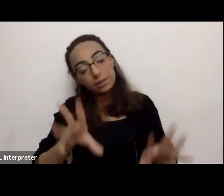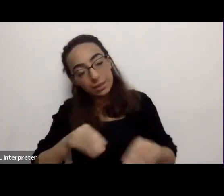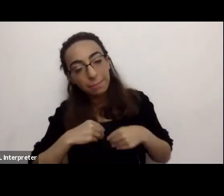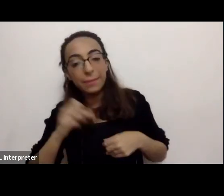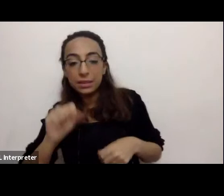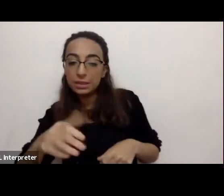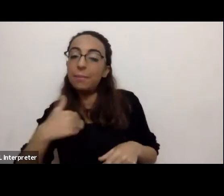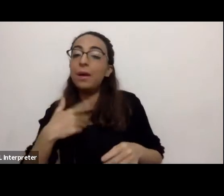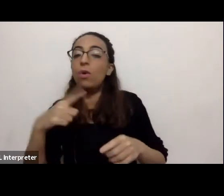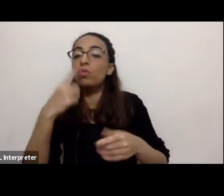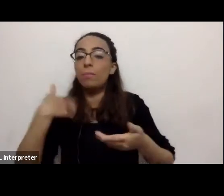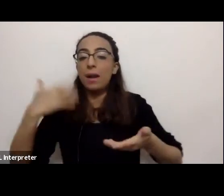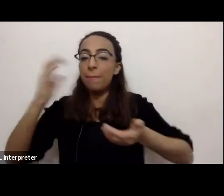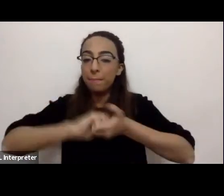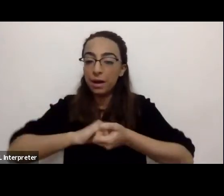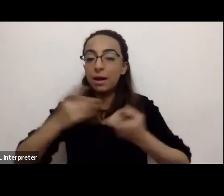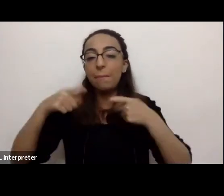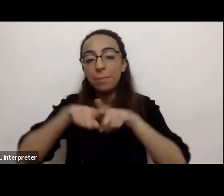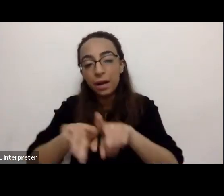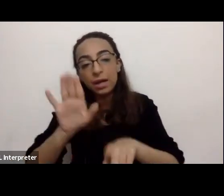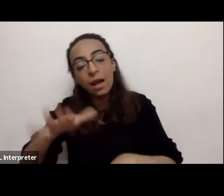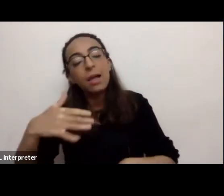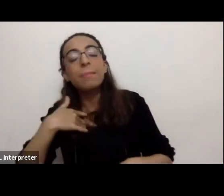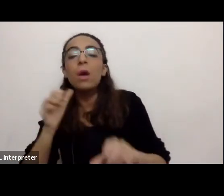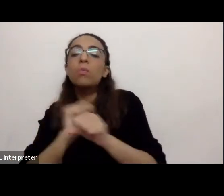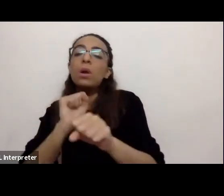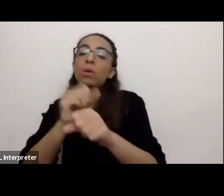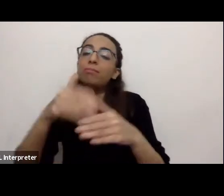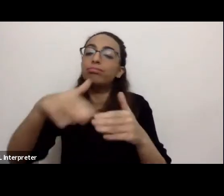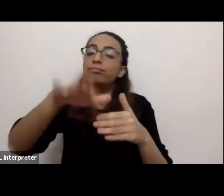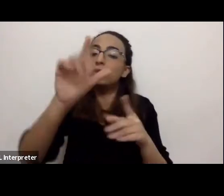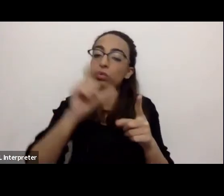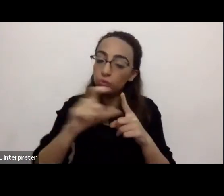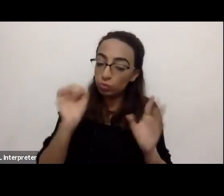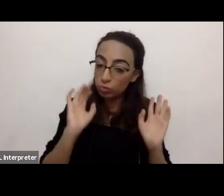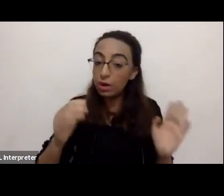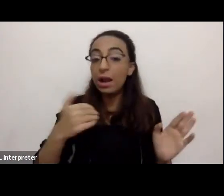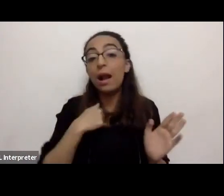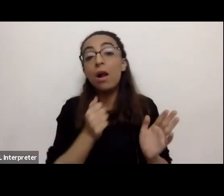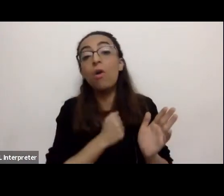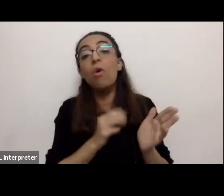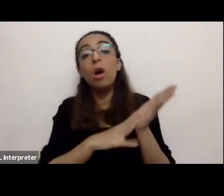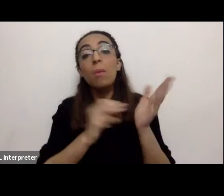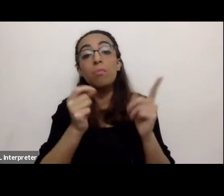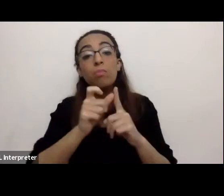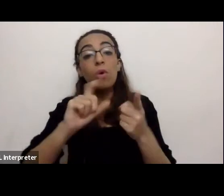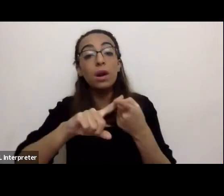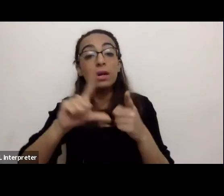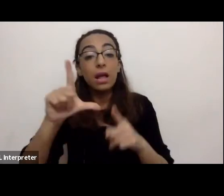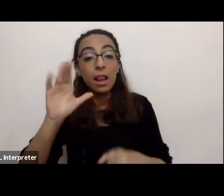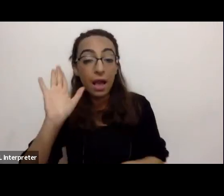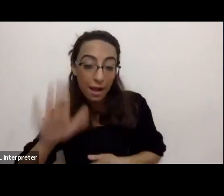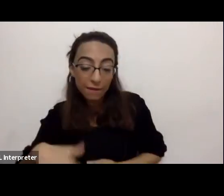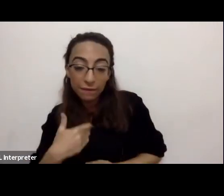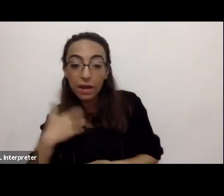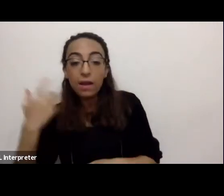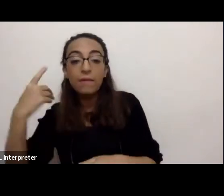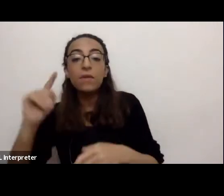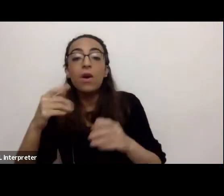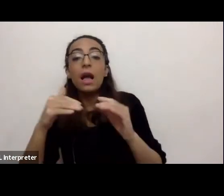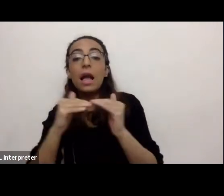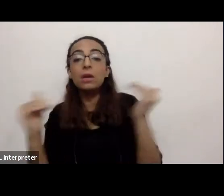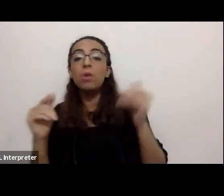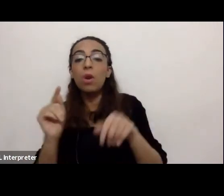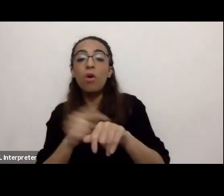our partners to do this. We have developed a model for equal opportunity policy and a manual on